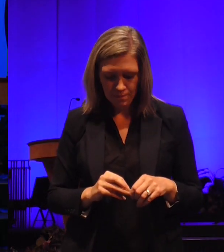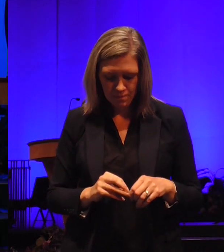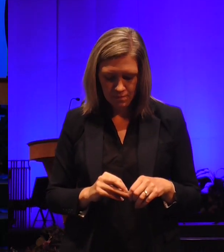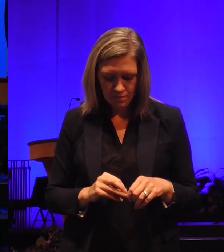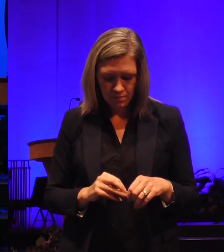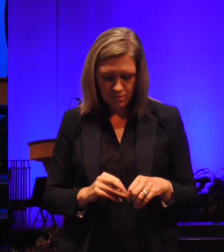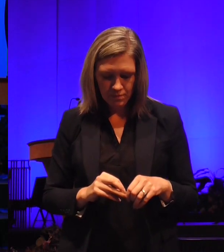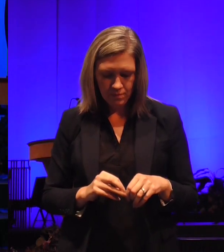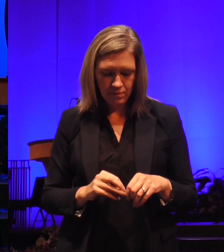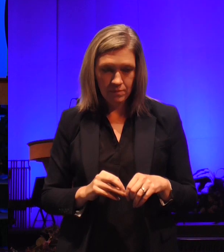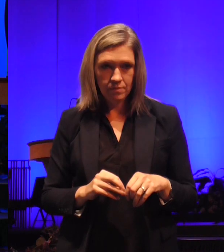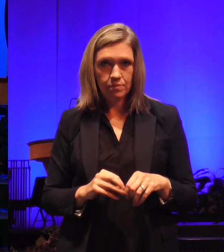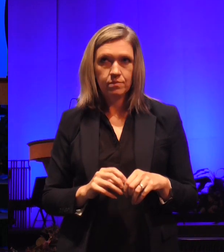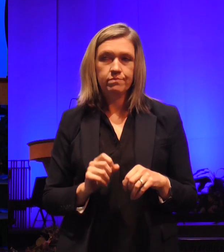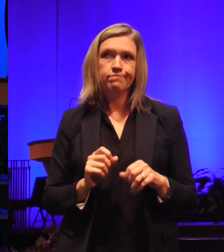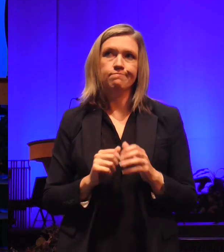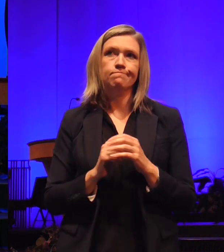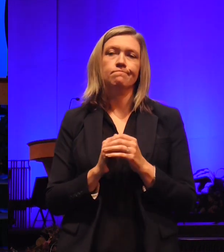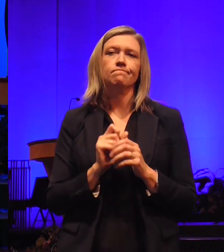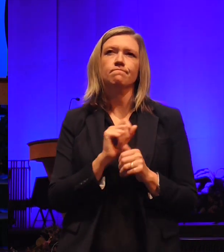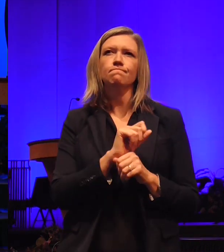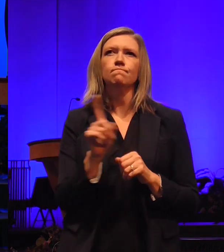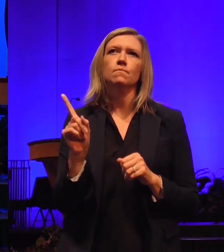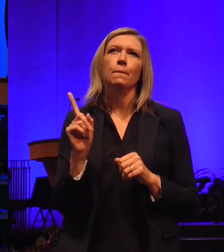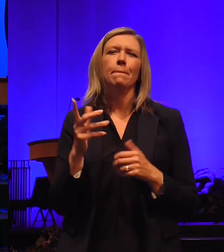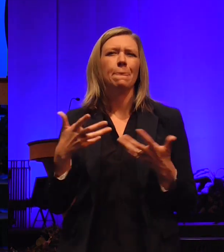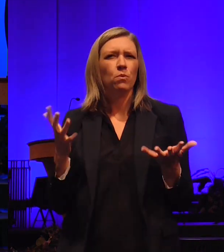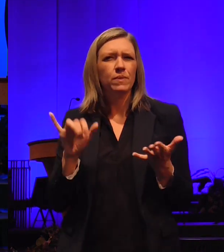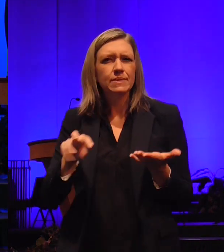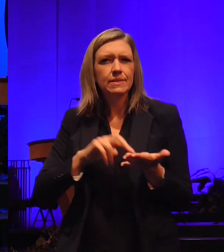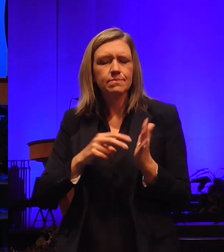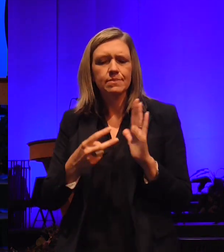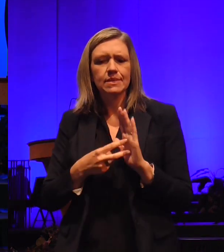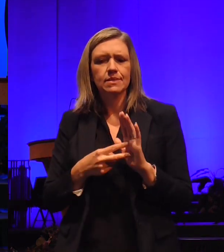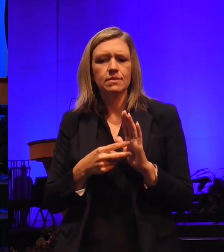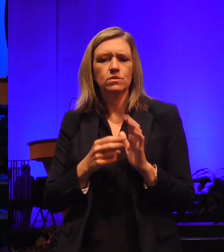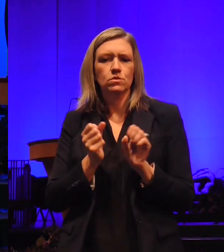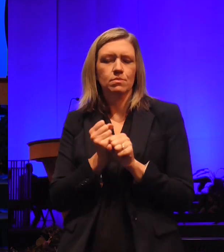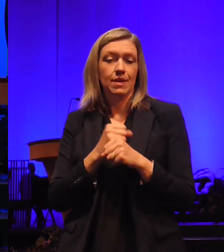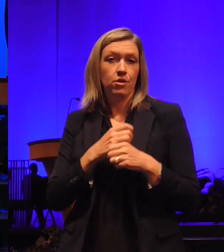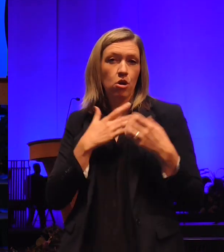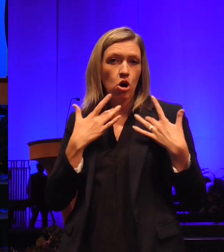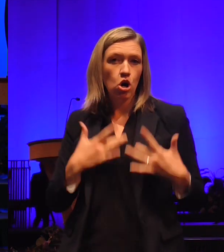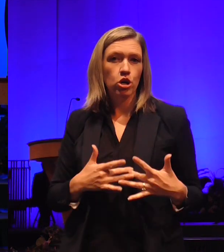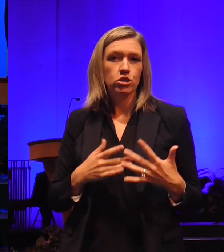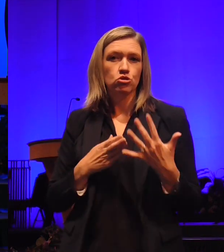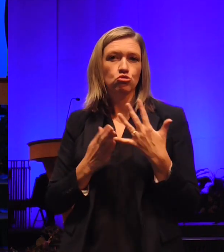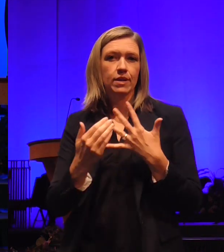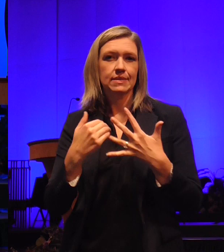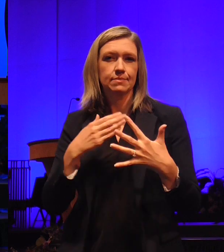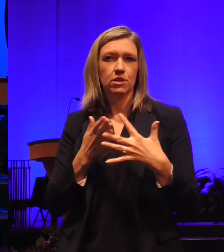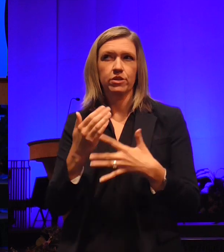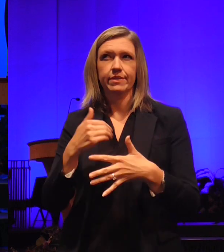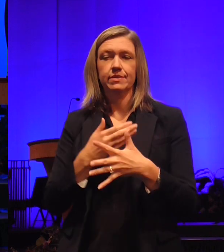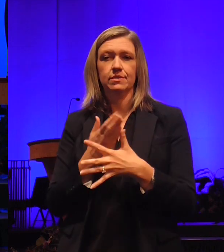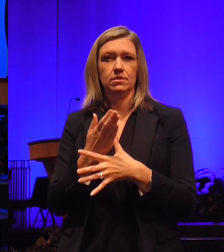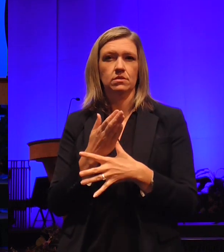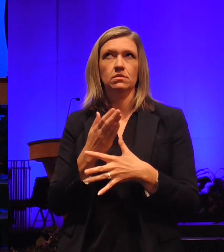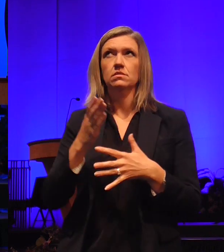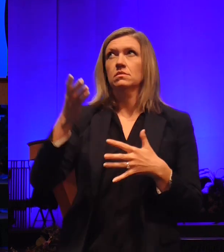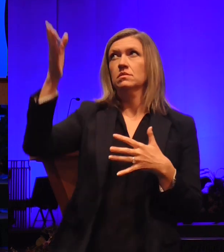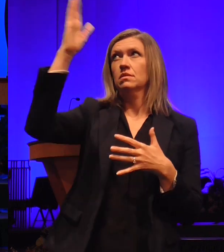What does it mean to make our hearts transparent to a divine